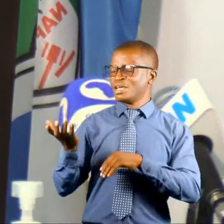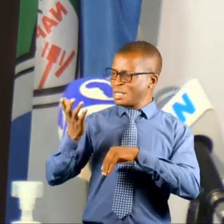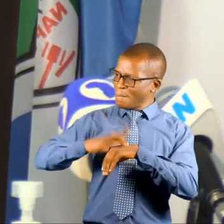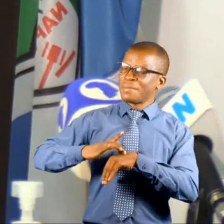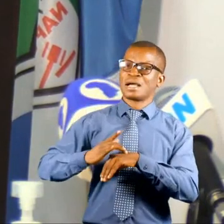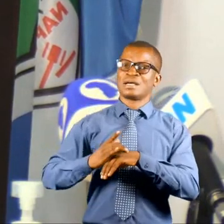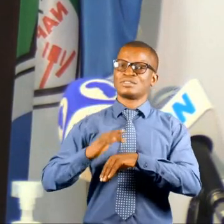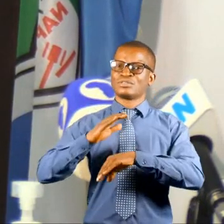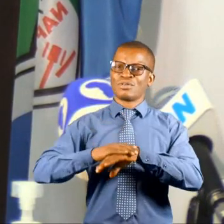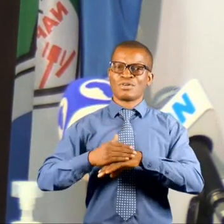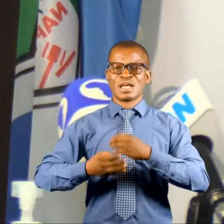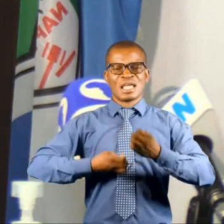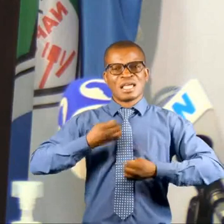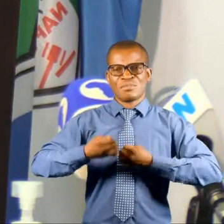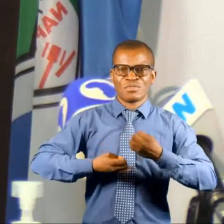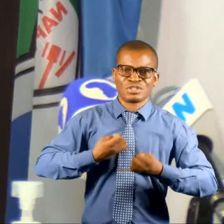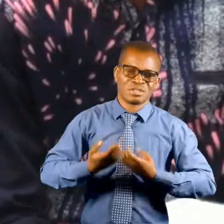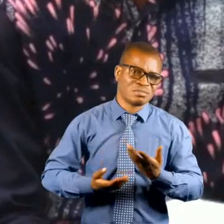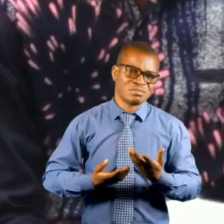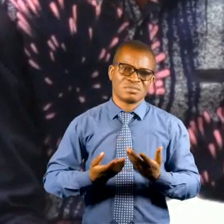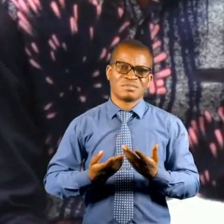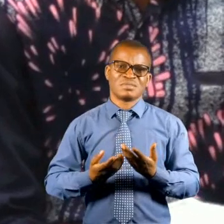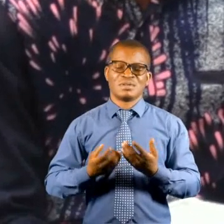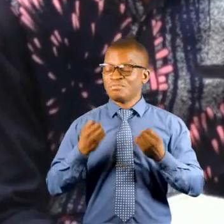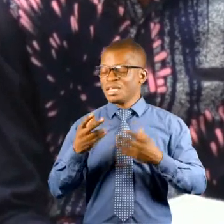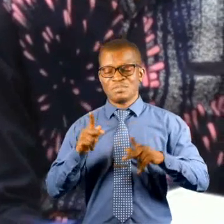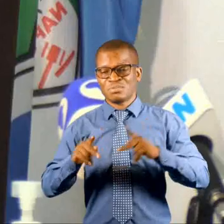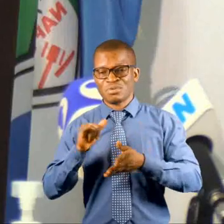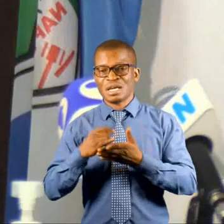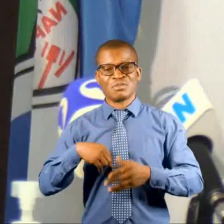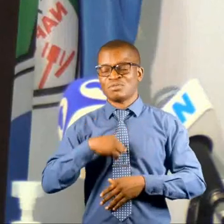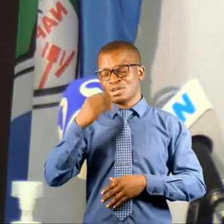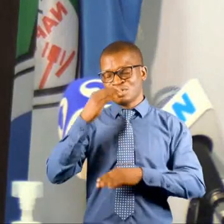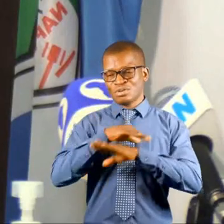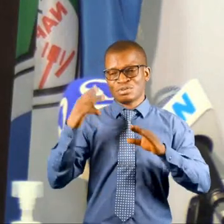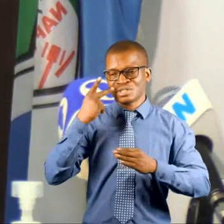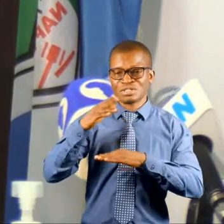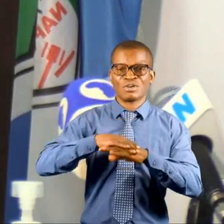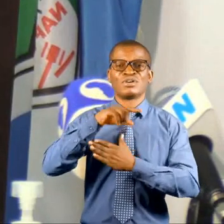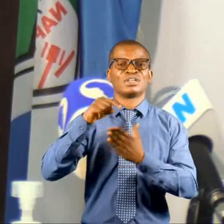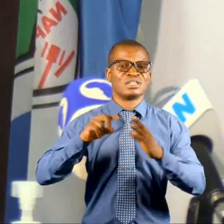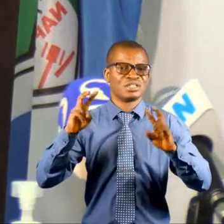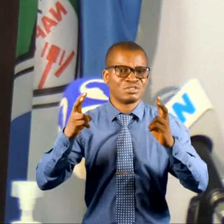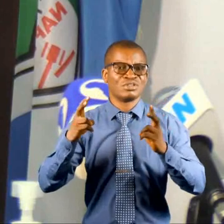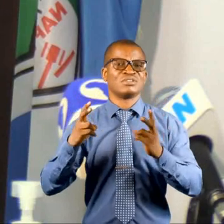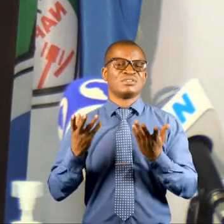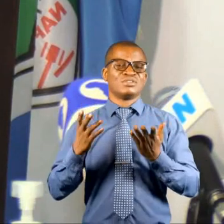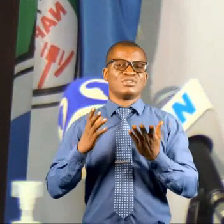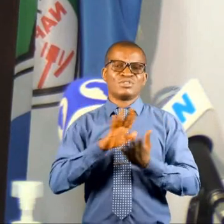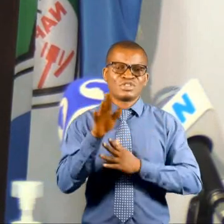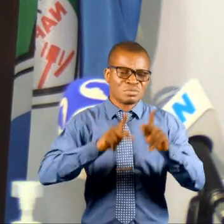know impacts us all emotionally. There's a lot of people we don't see on this issue, and